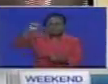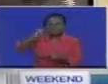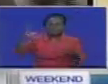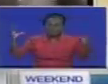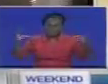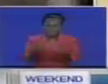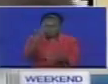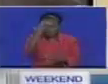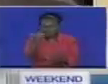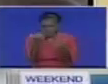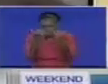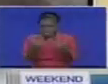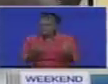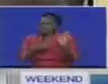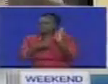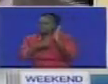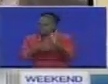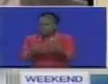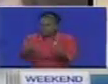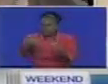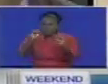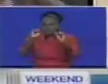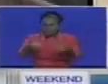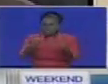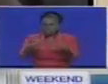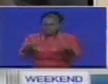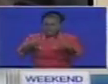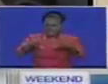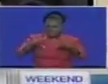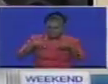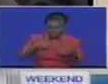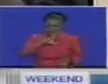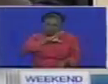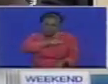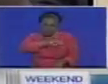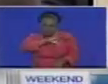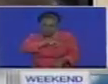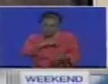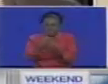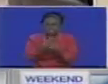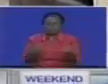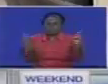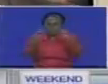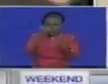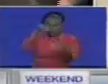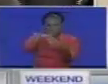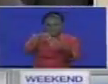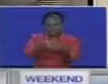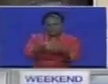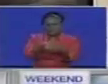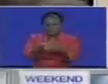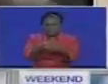able to portray that we can accept and tolerate internal democracy in our parties. And they're going through the election